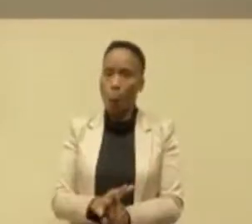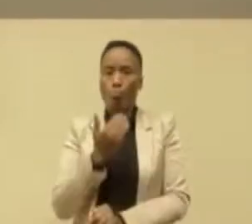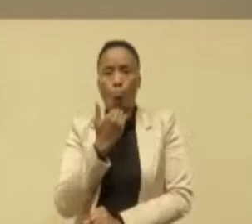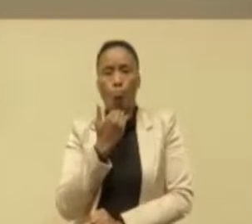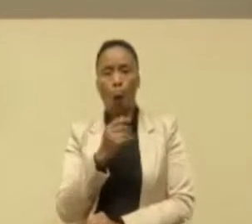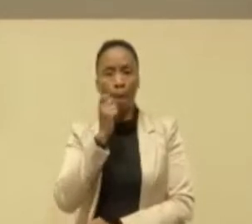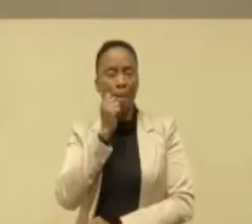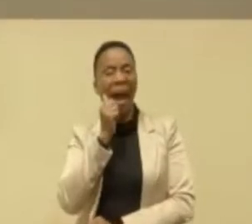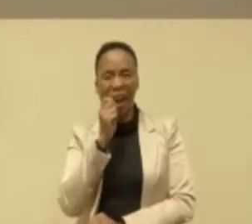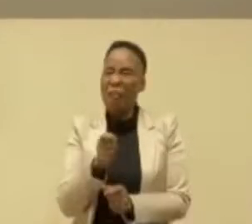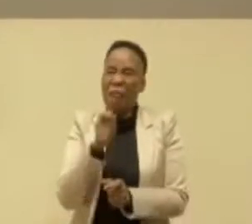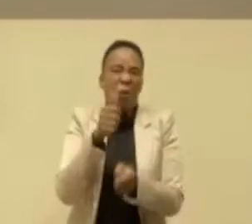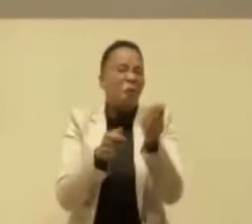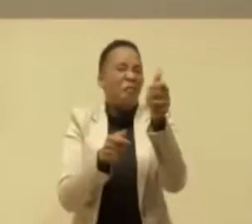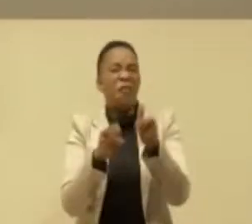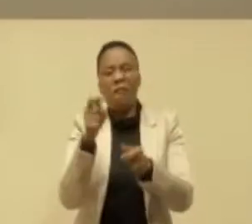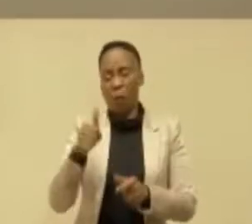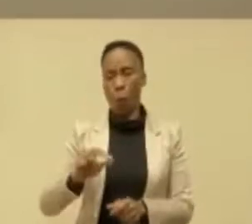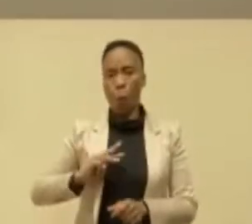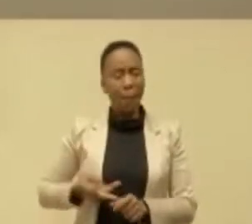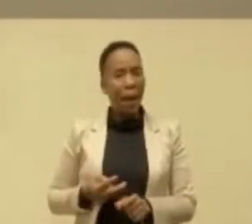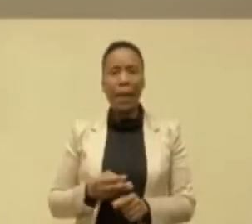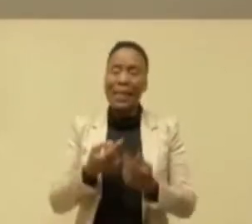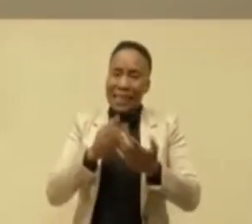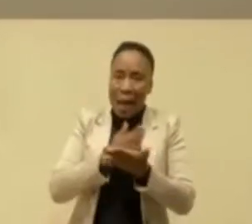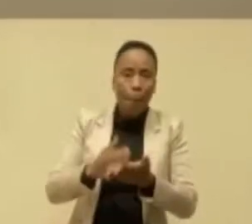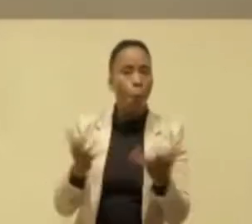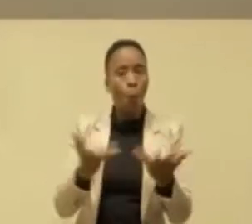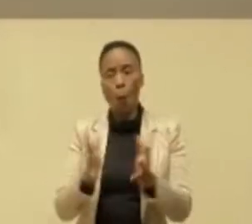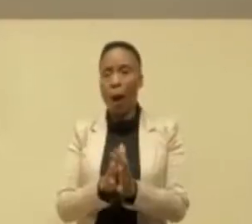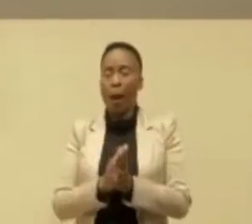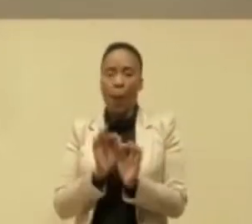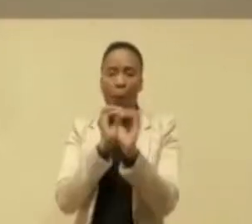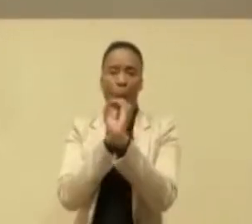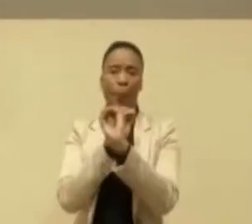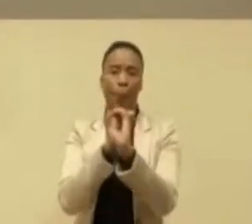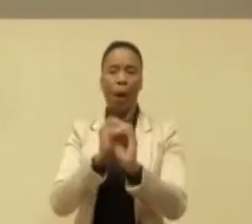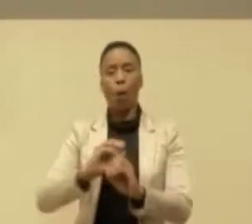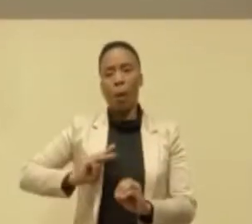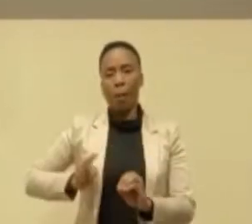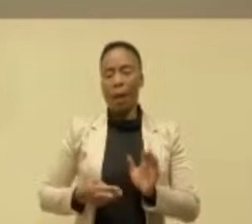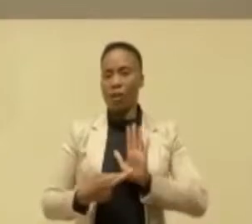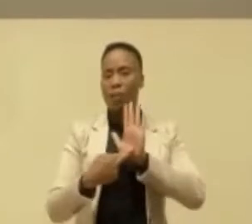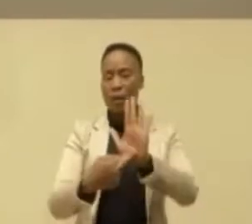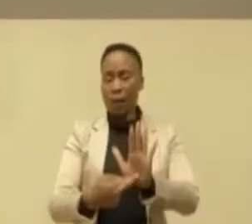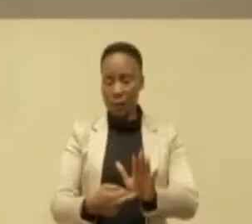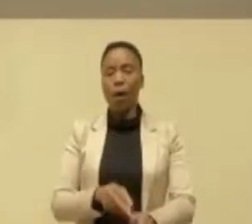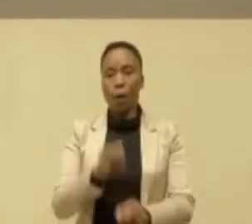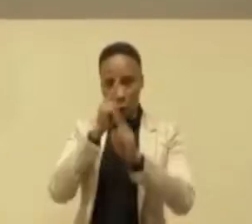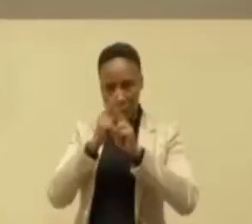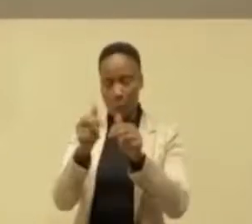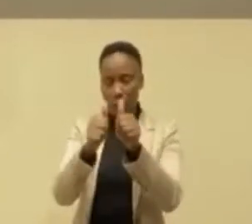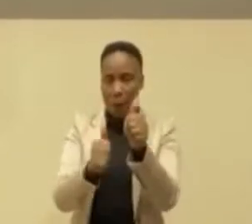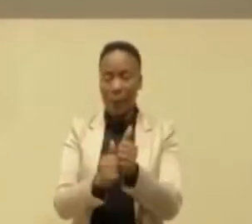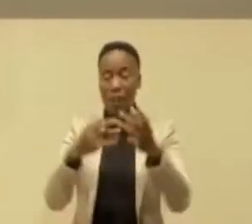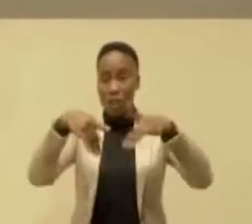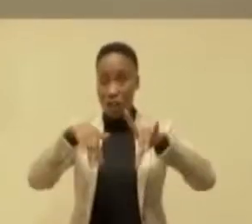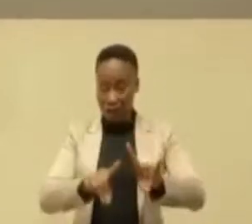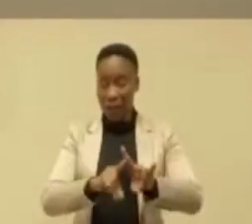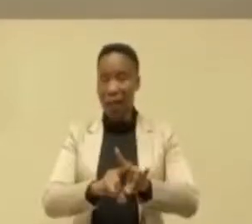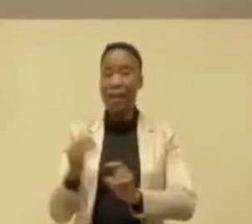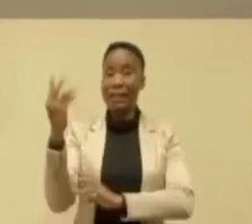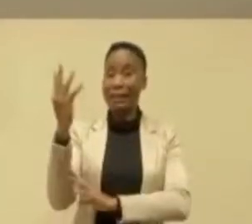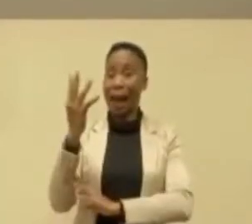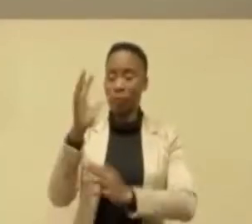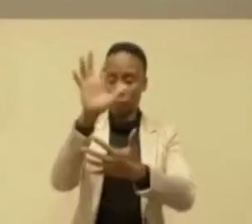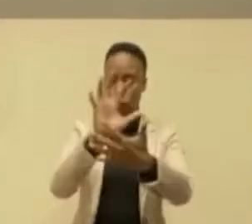very few if not no representation of women and honorable deputy chef my statement